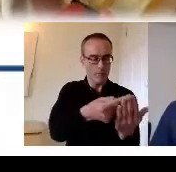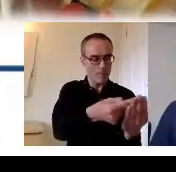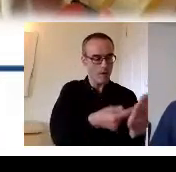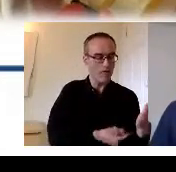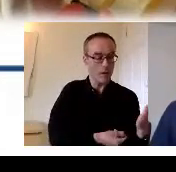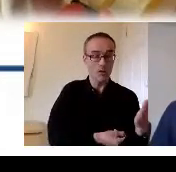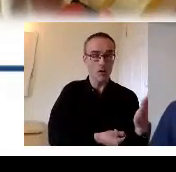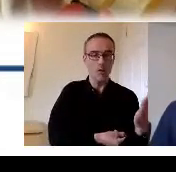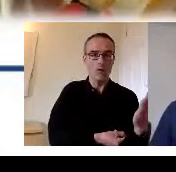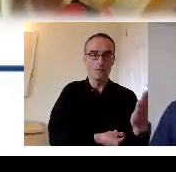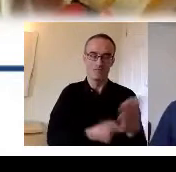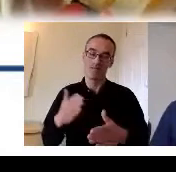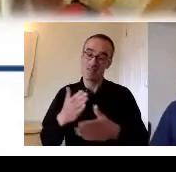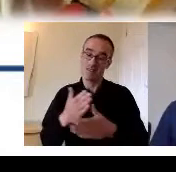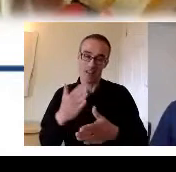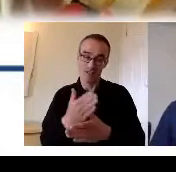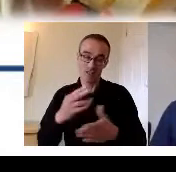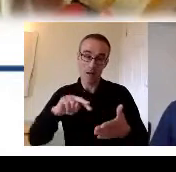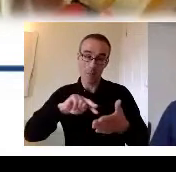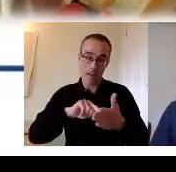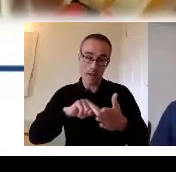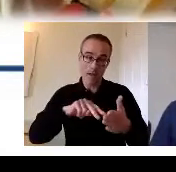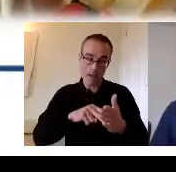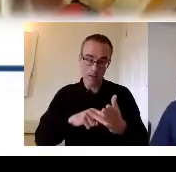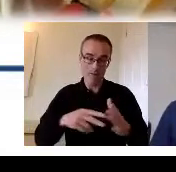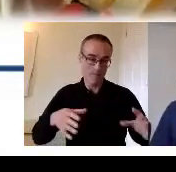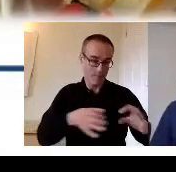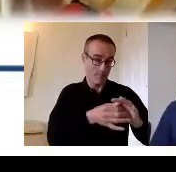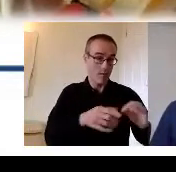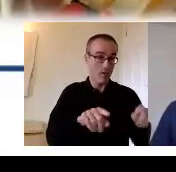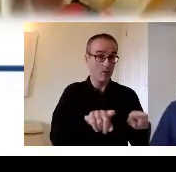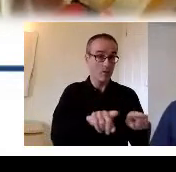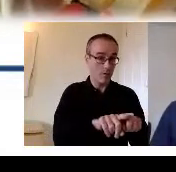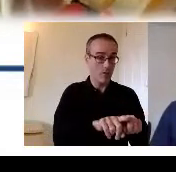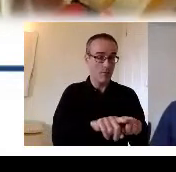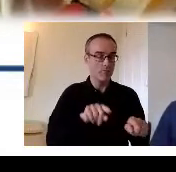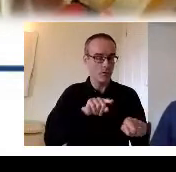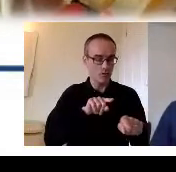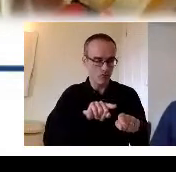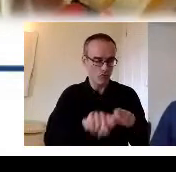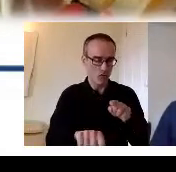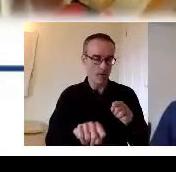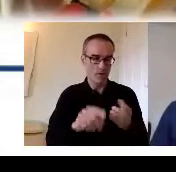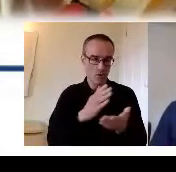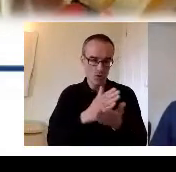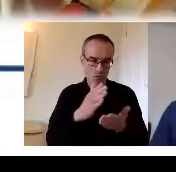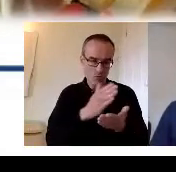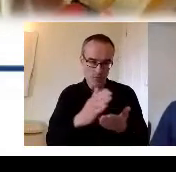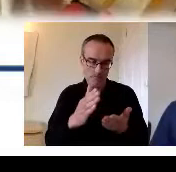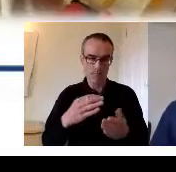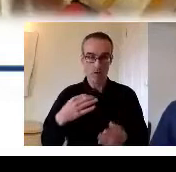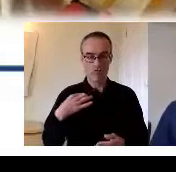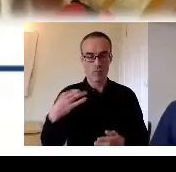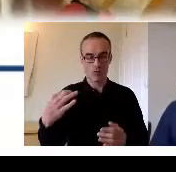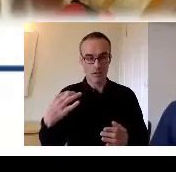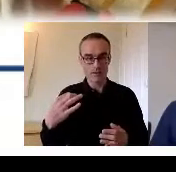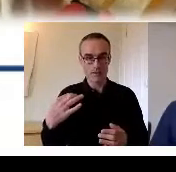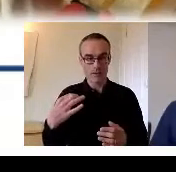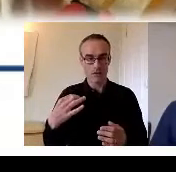action plan that sits underneath that to try to tackle tackle underrepresentation in all those